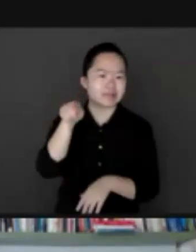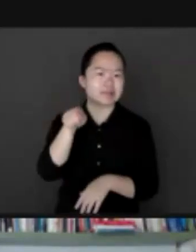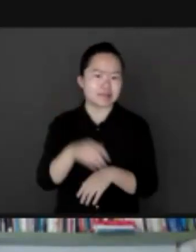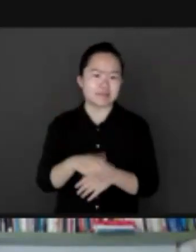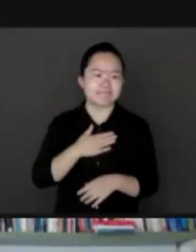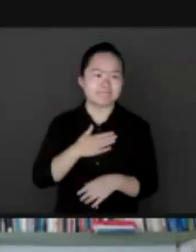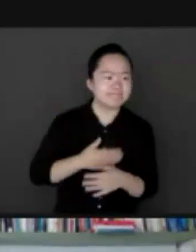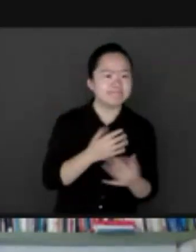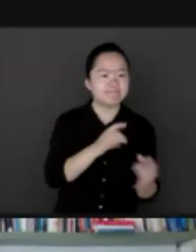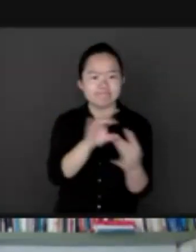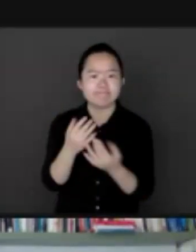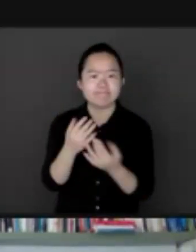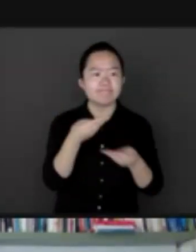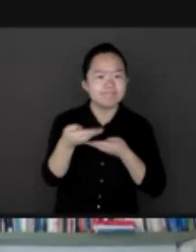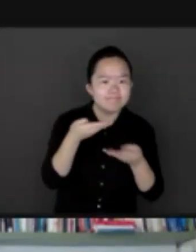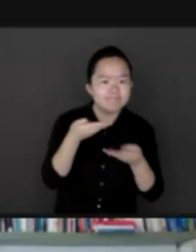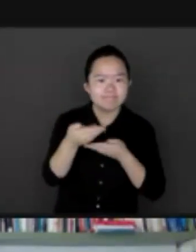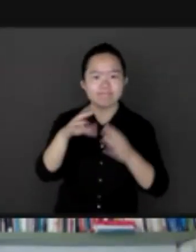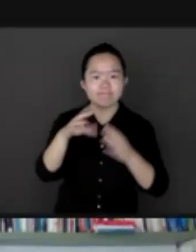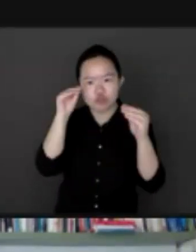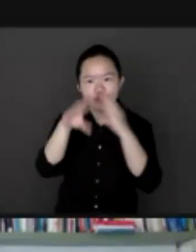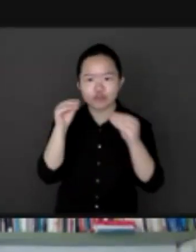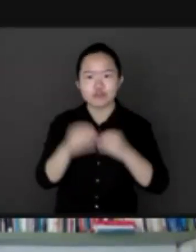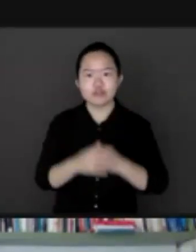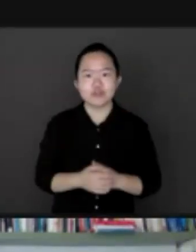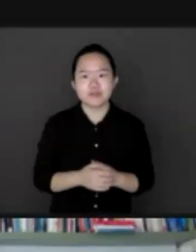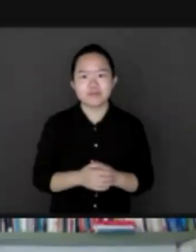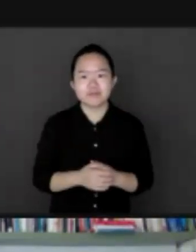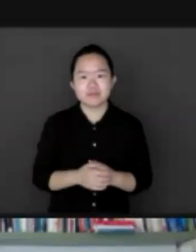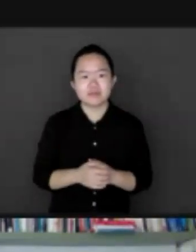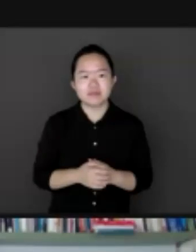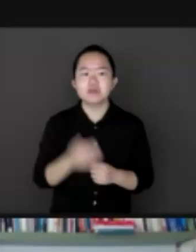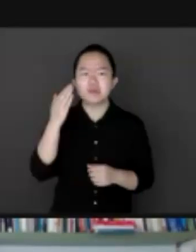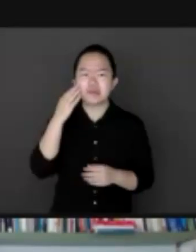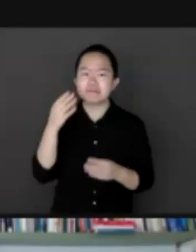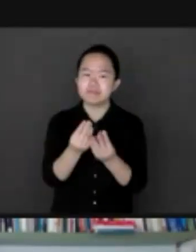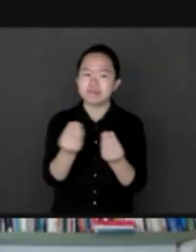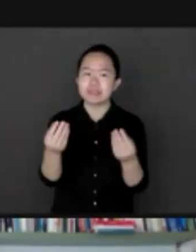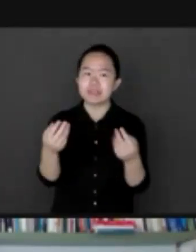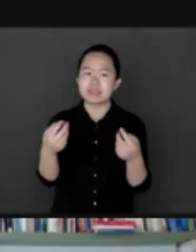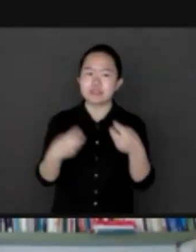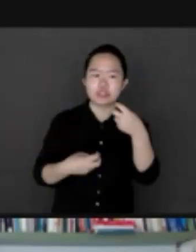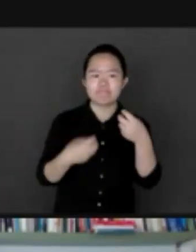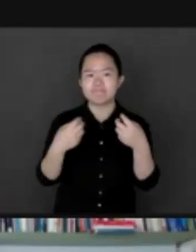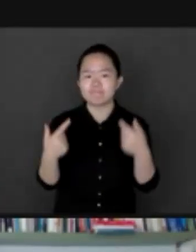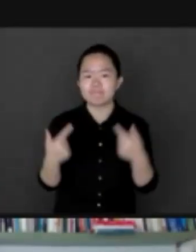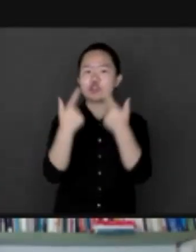together, sharing and caring, we can make digital Italy and digital Europe more accessible.